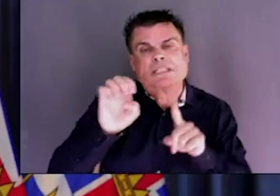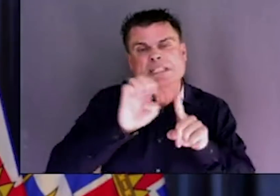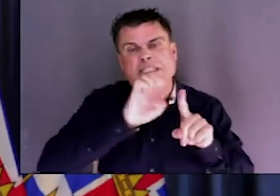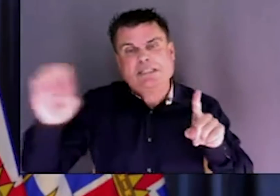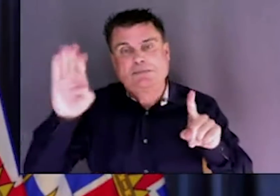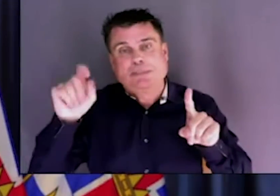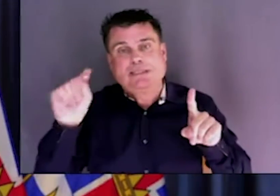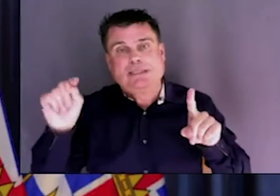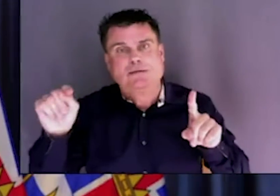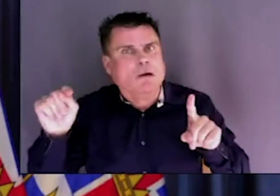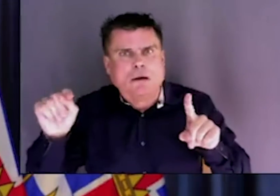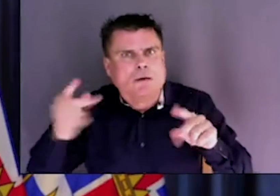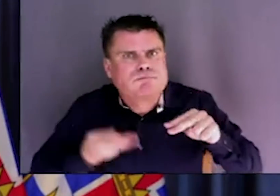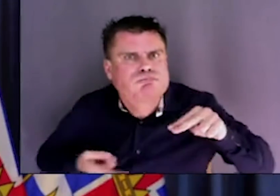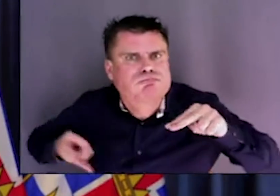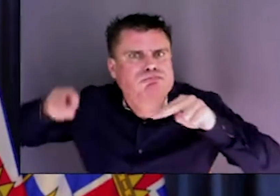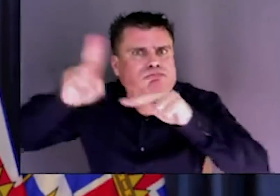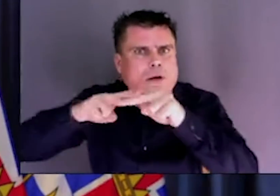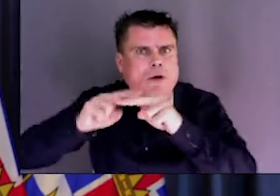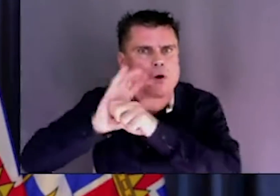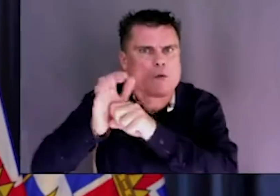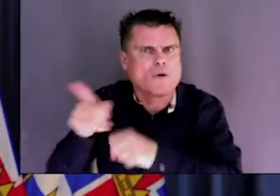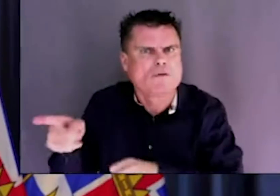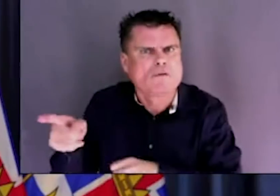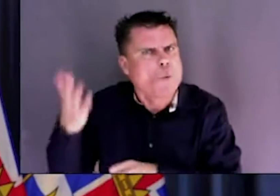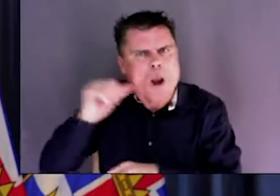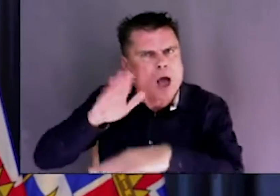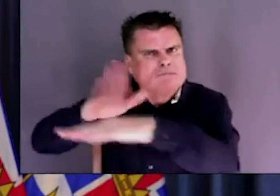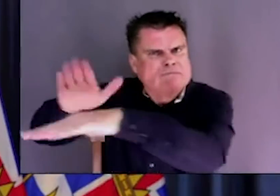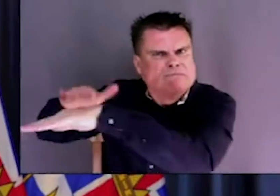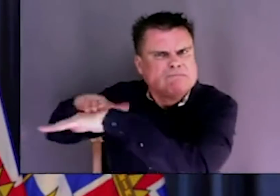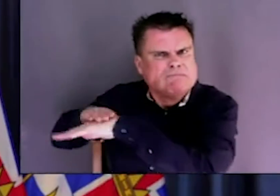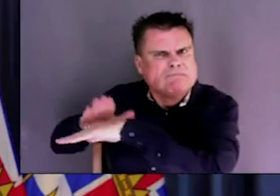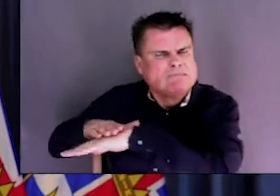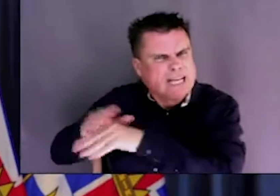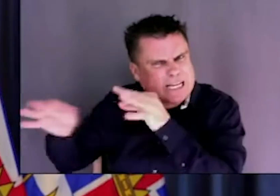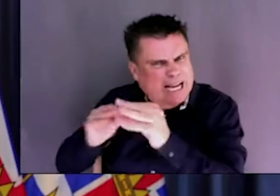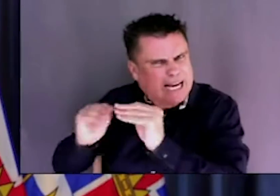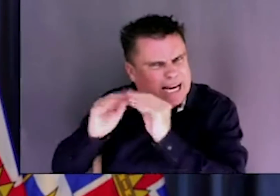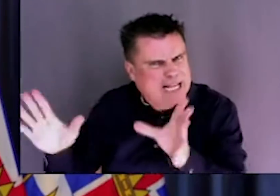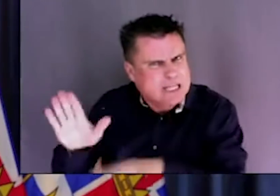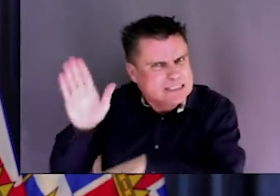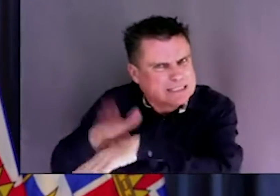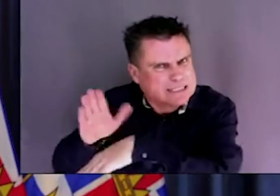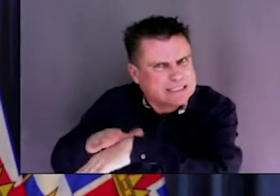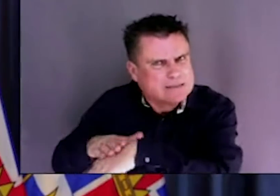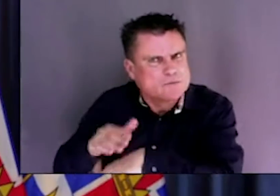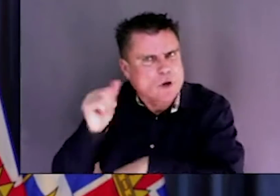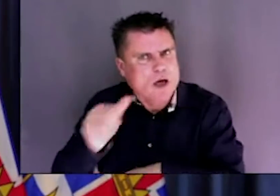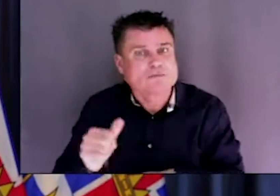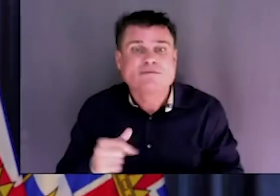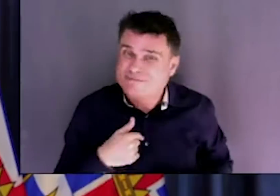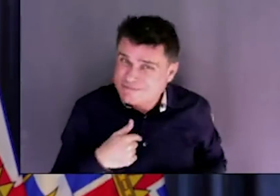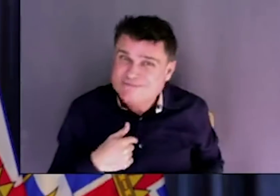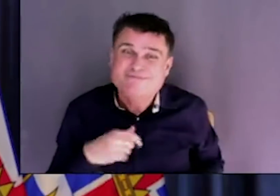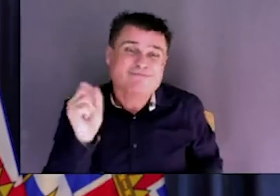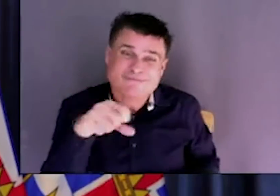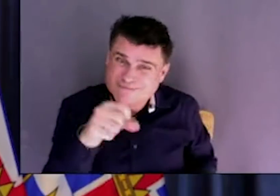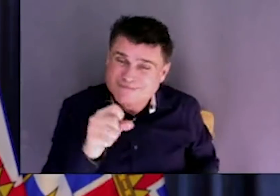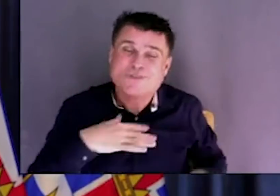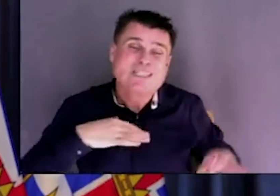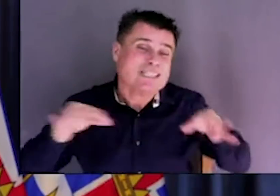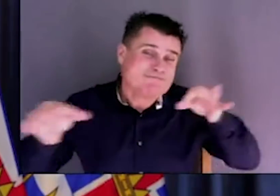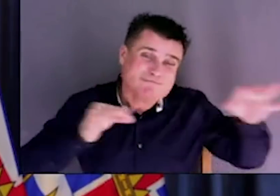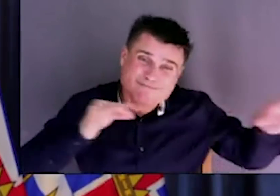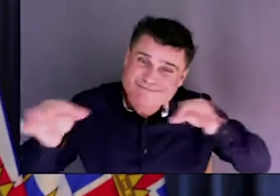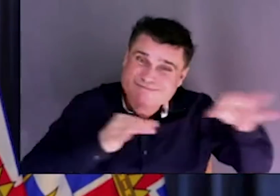British Columbia. We are in the midst of a global pandemic. There is no safe place. Nunavut has COVID-19.